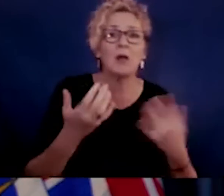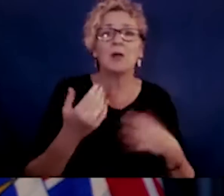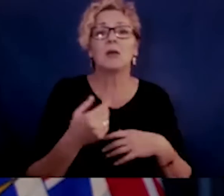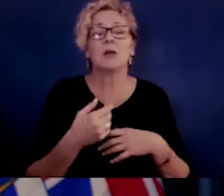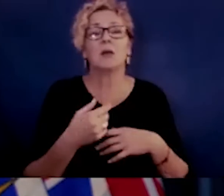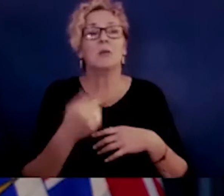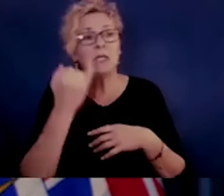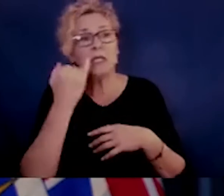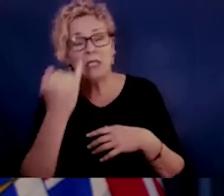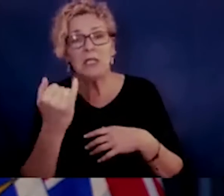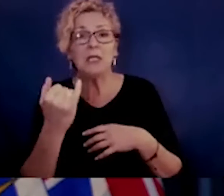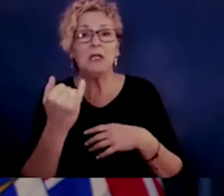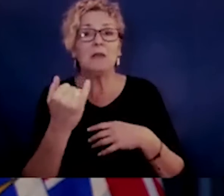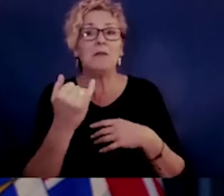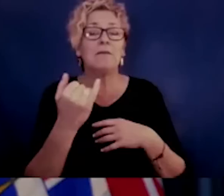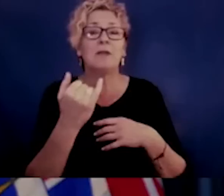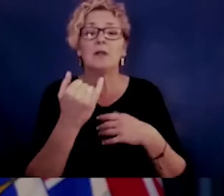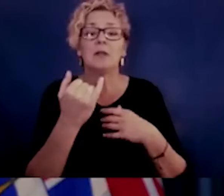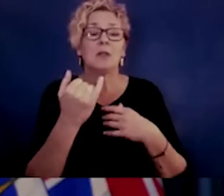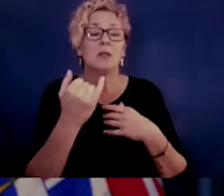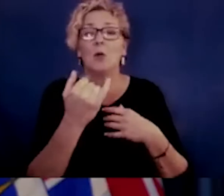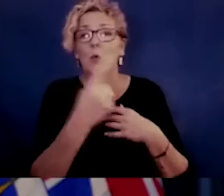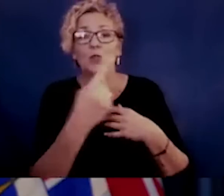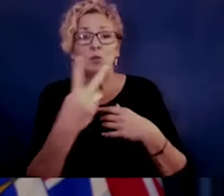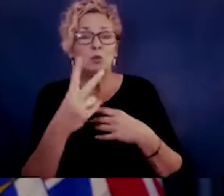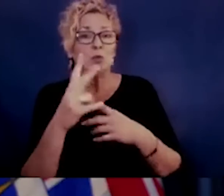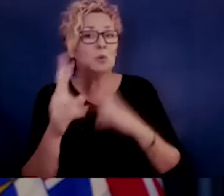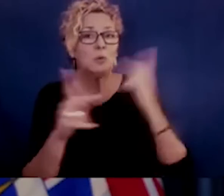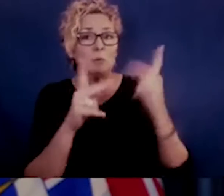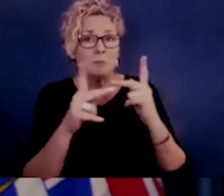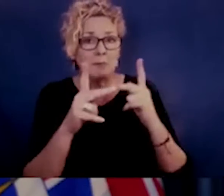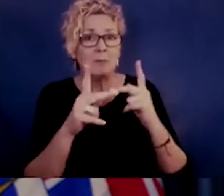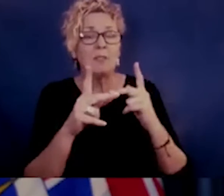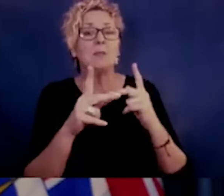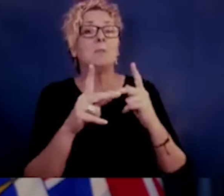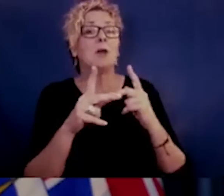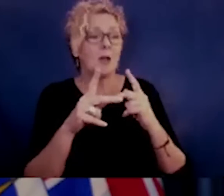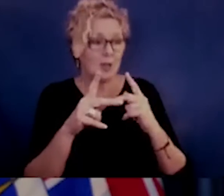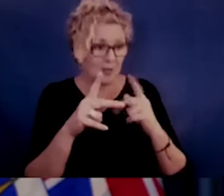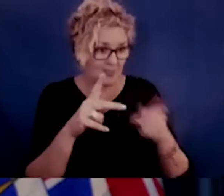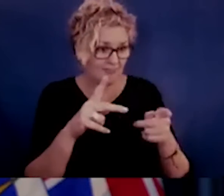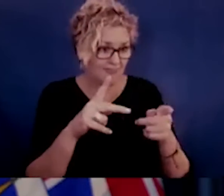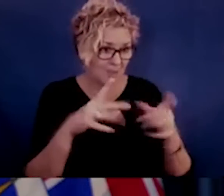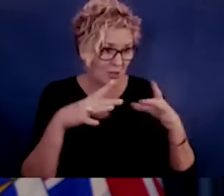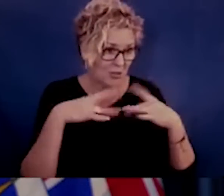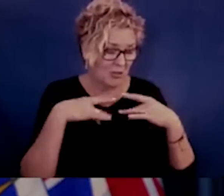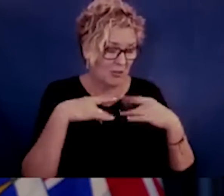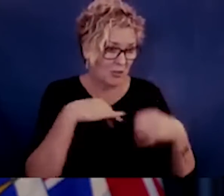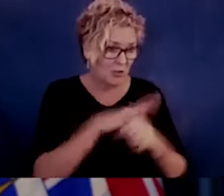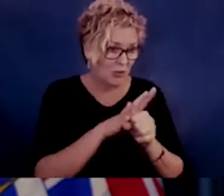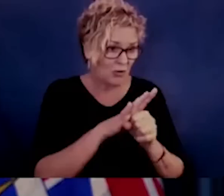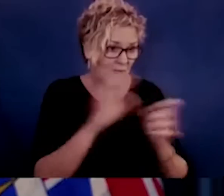it is challenging. You know, we talked about this earlier on, and then we learn more about the virus and where it lives and where it doesn't live